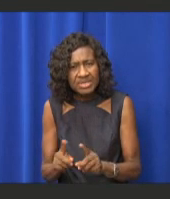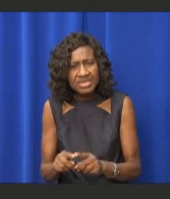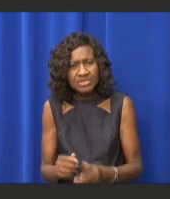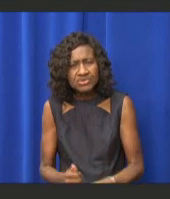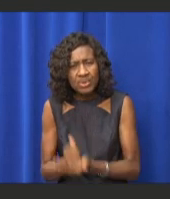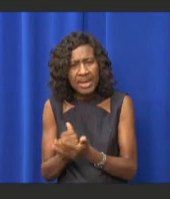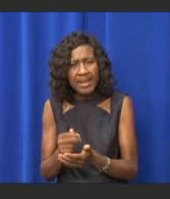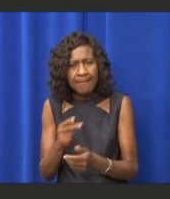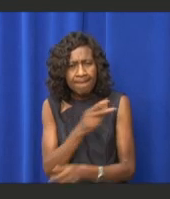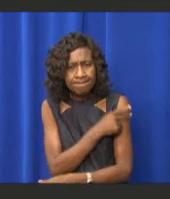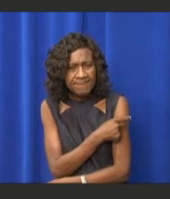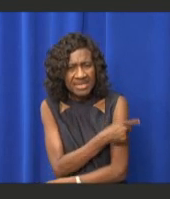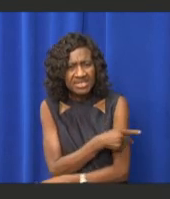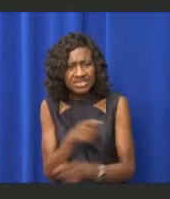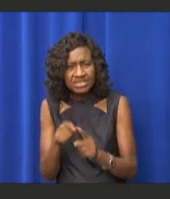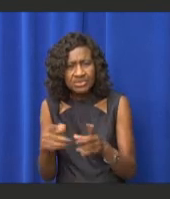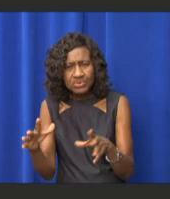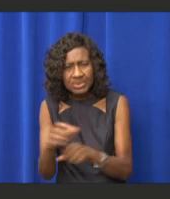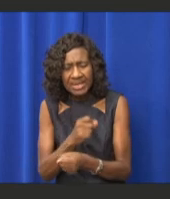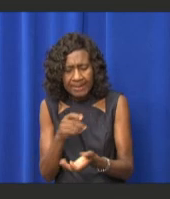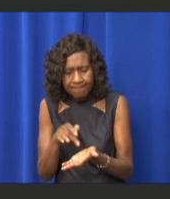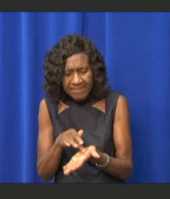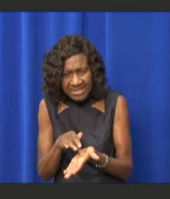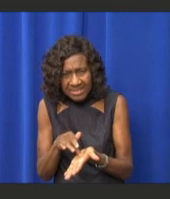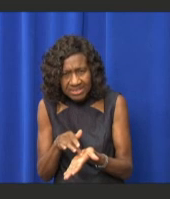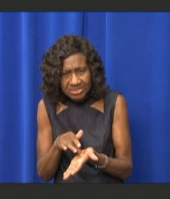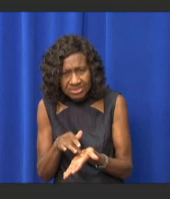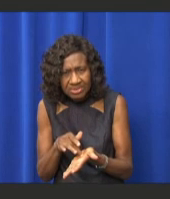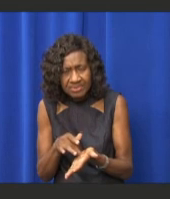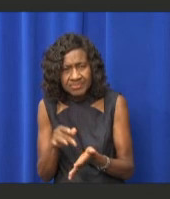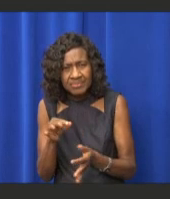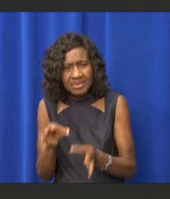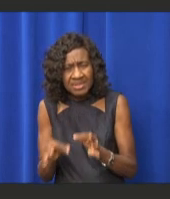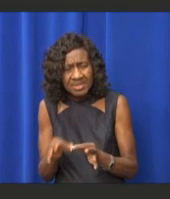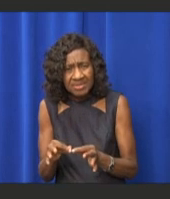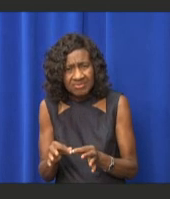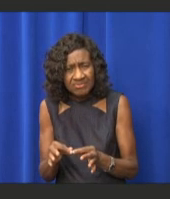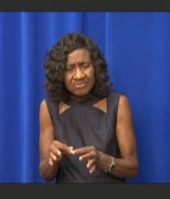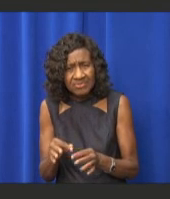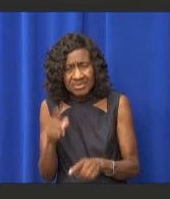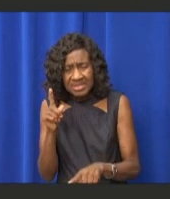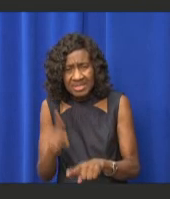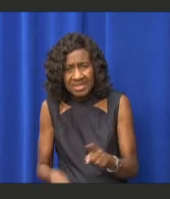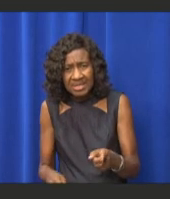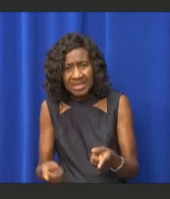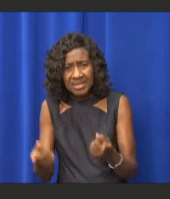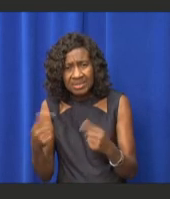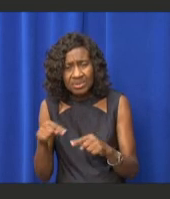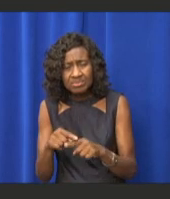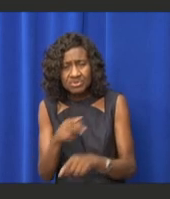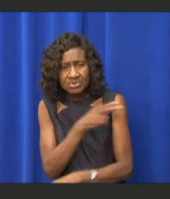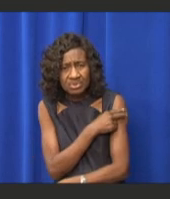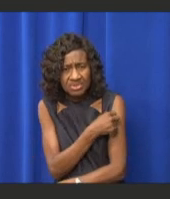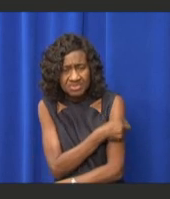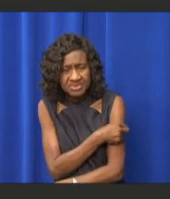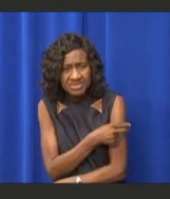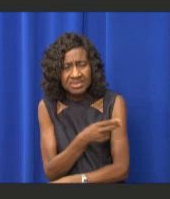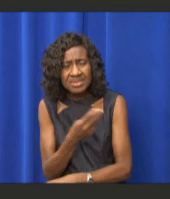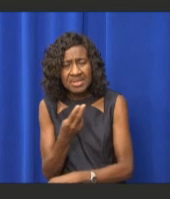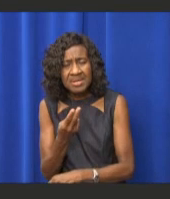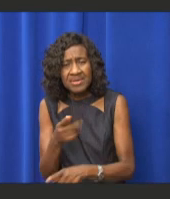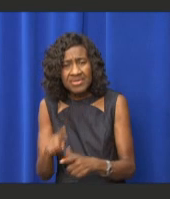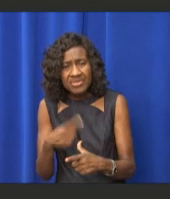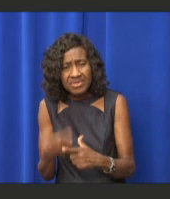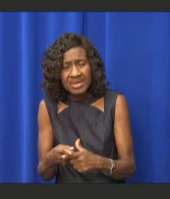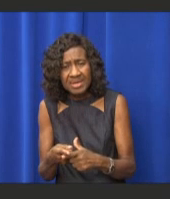their medication. If a patient needs their medication and they cannot come to the hospital for whatever reason, they need to let us know, and we